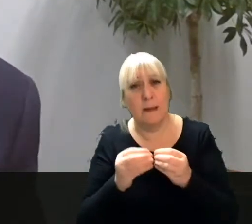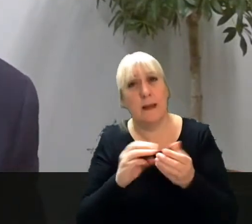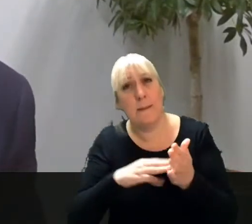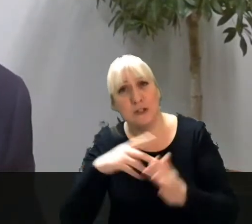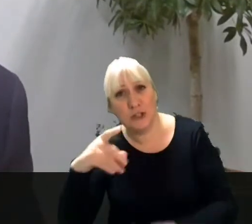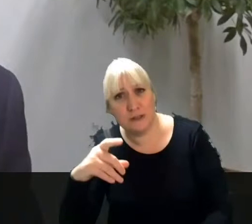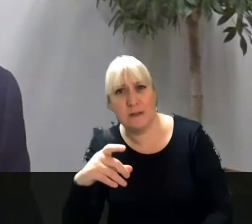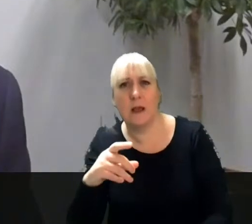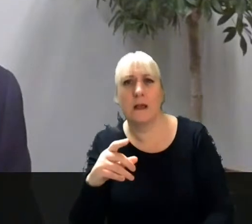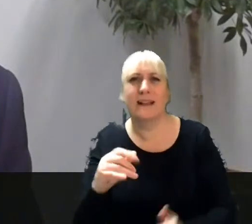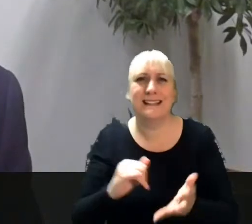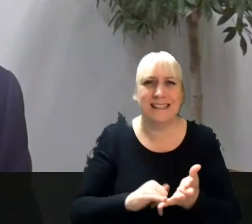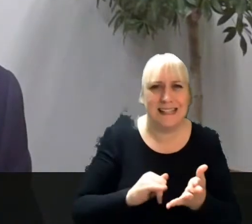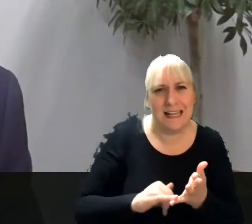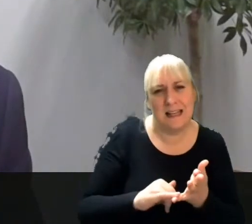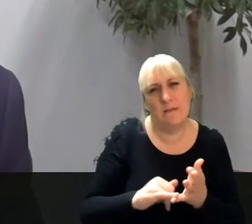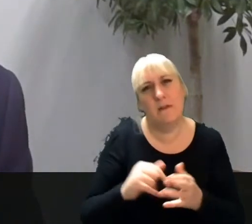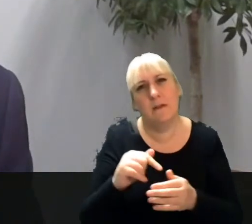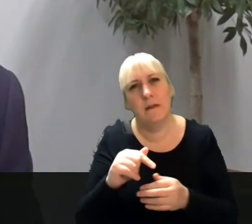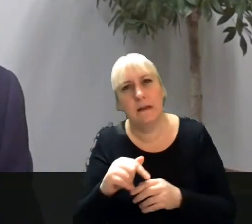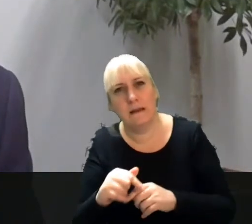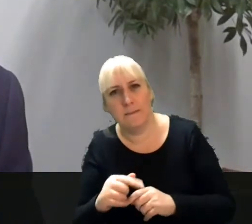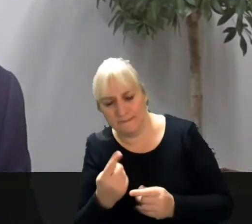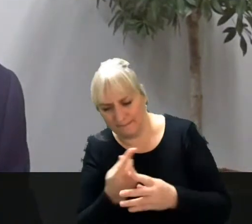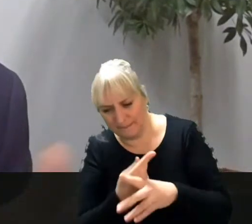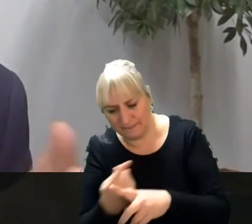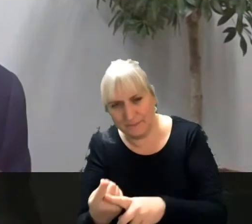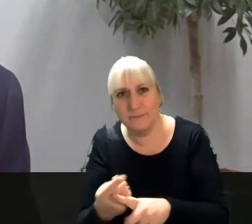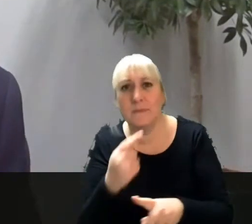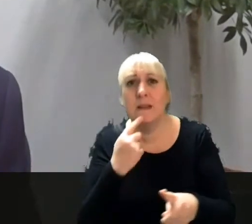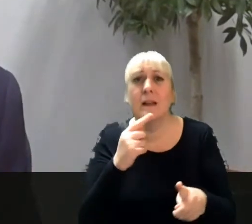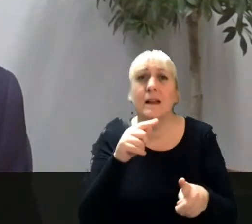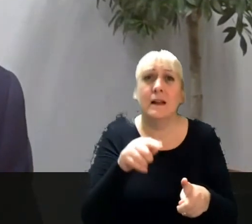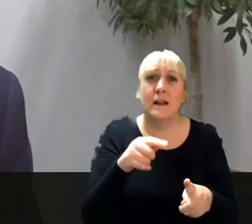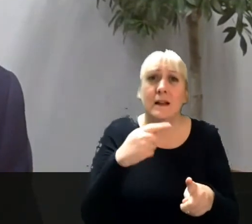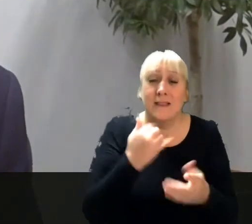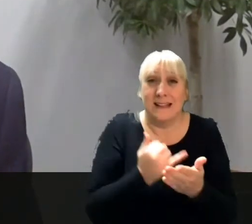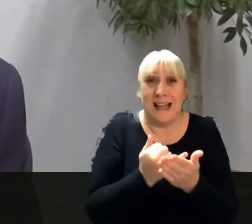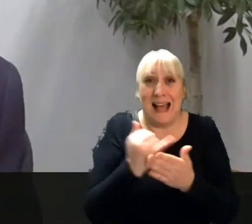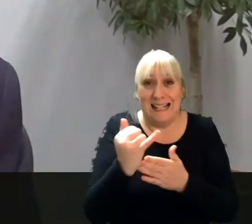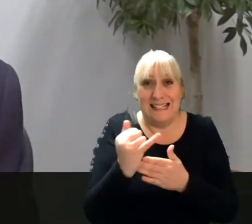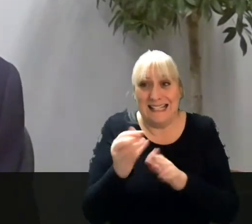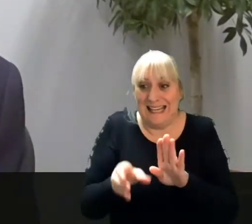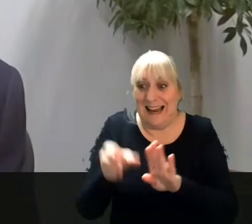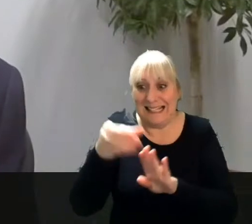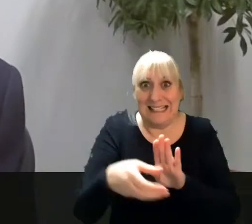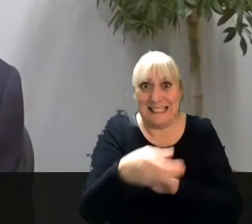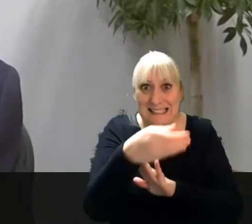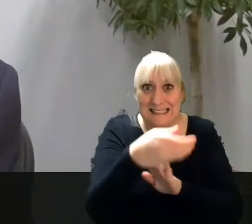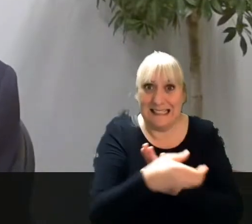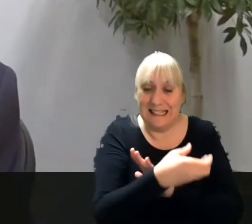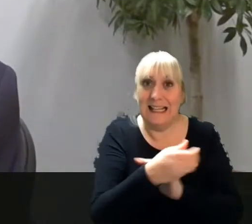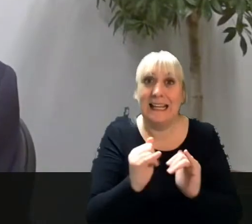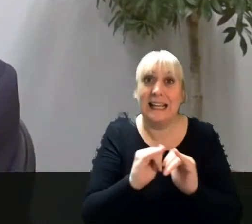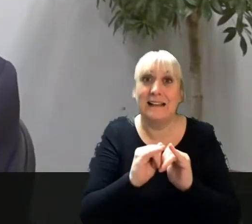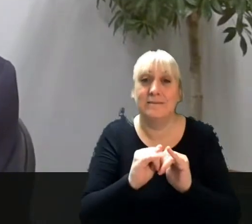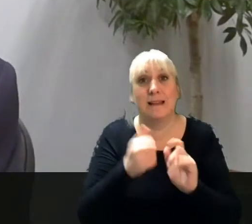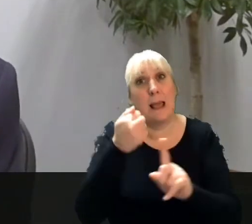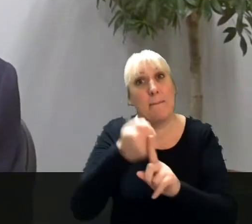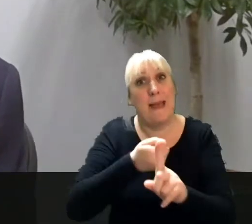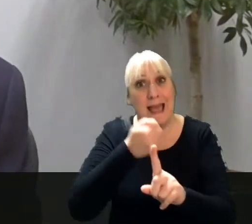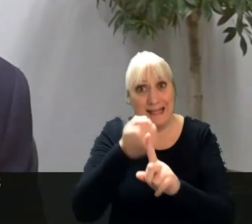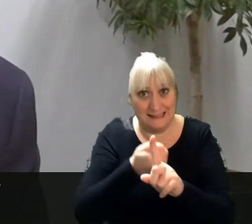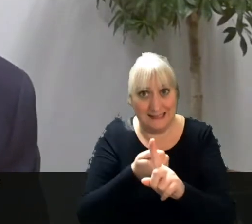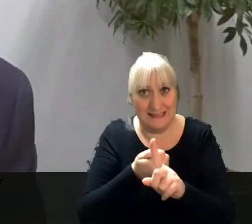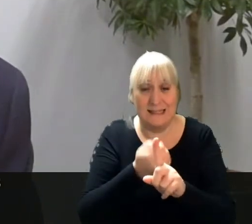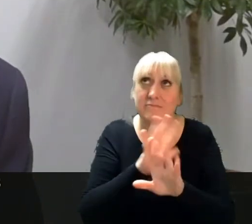residents like you and the Cladding Scandal campaign and others across the country. But as I said earlier on, the